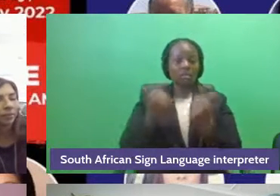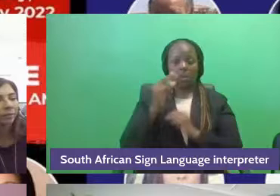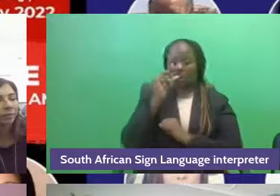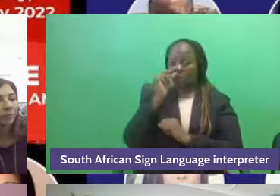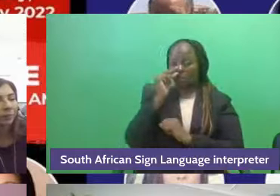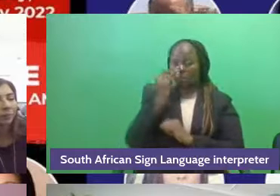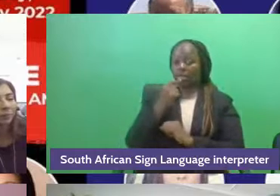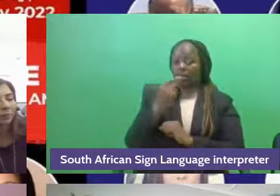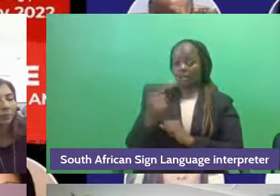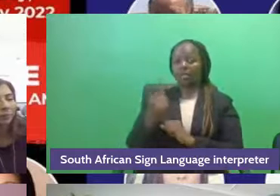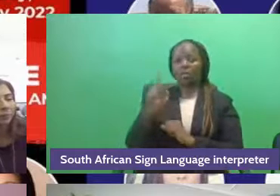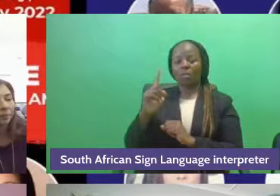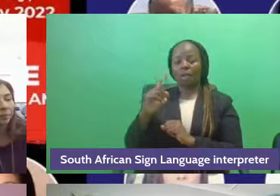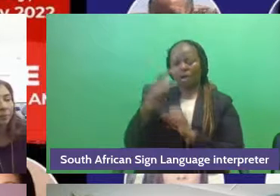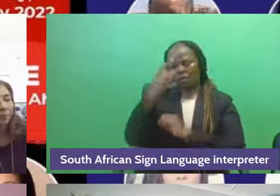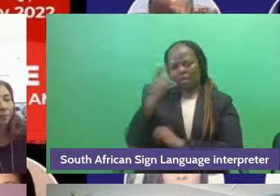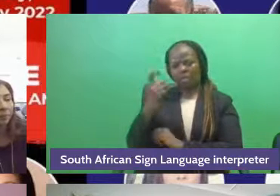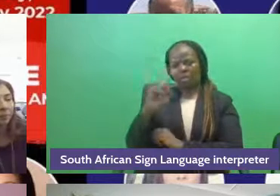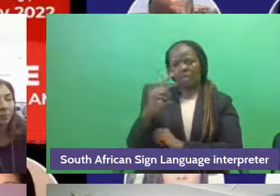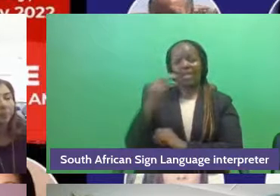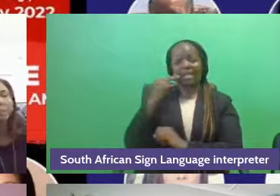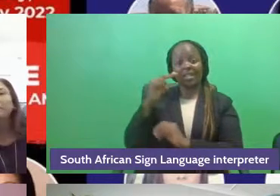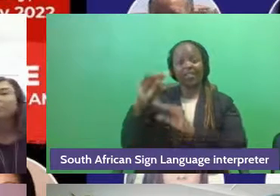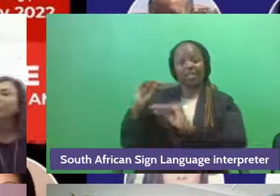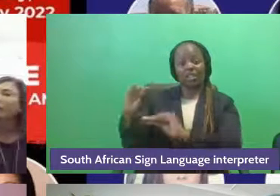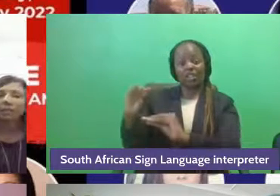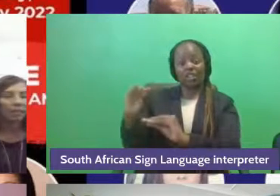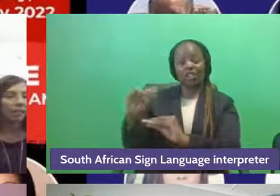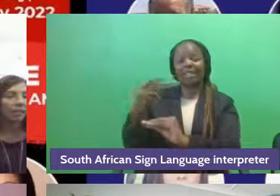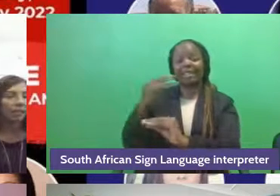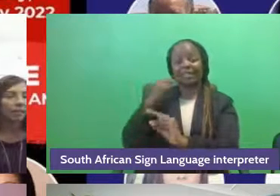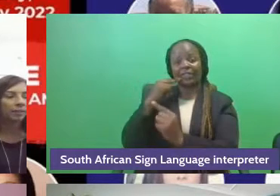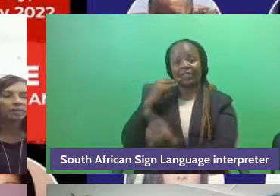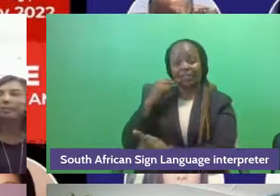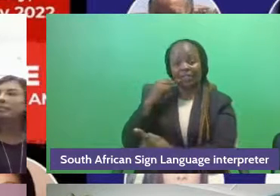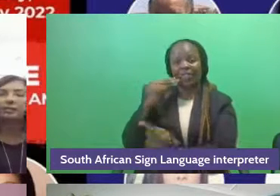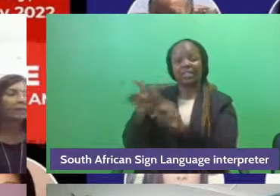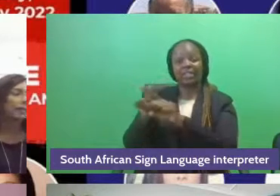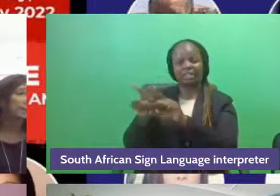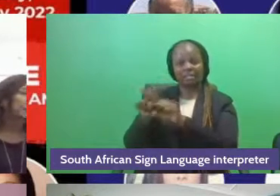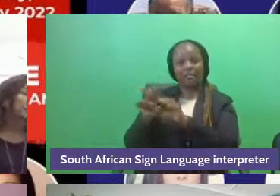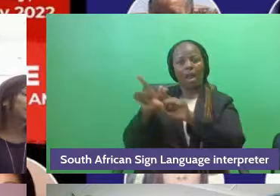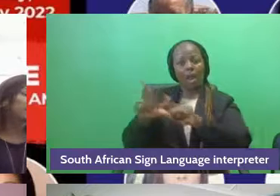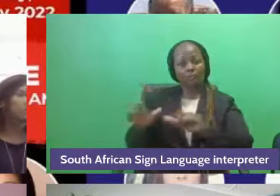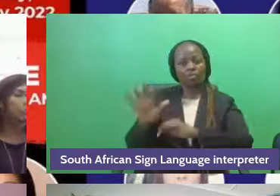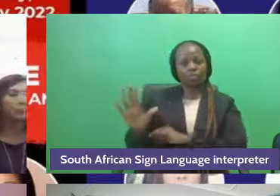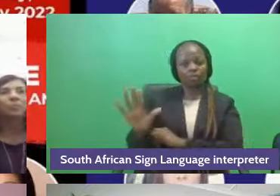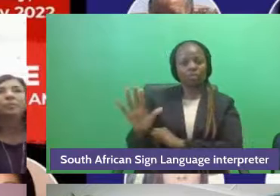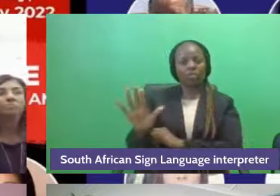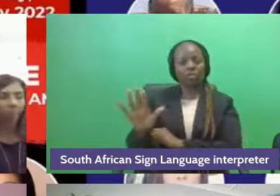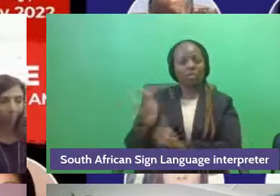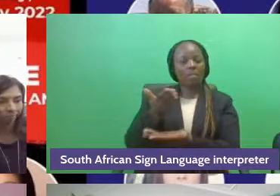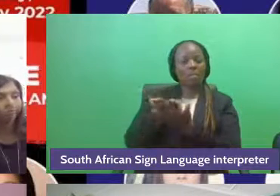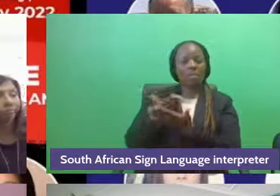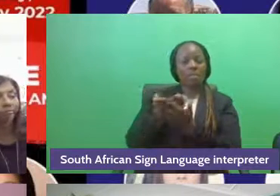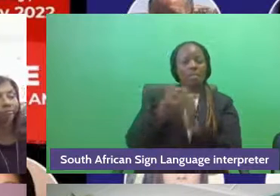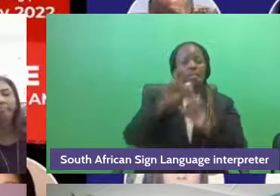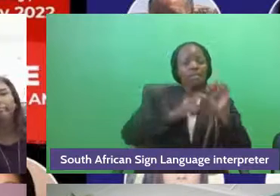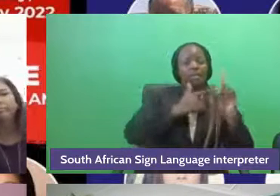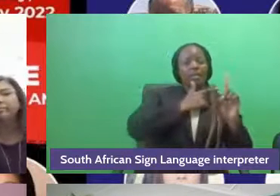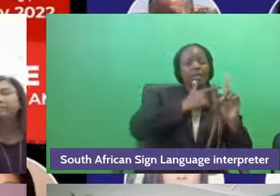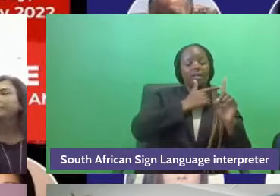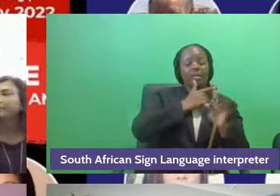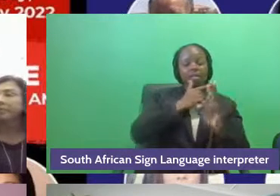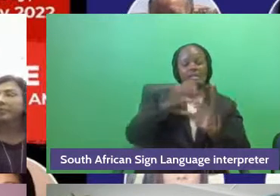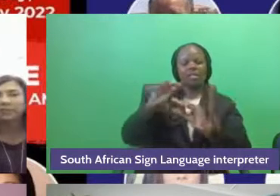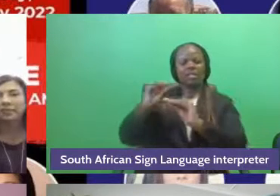believe one of our philosophies is deaf teach the deaf and deaf also teach their own language. It's not possible for a hearing person to